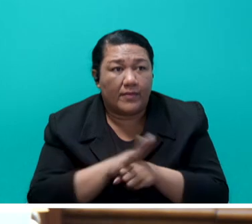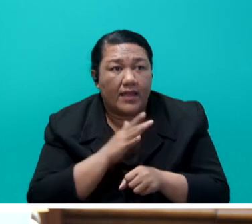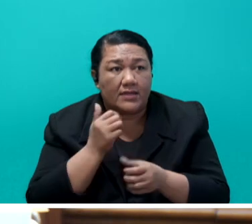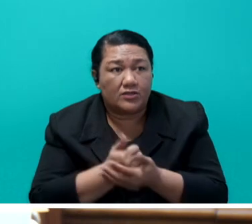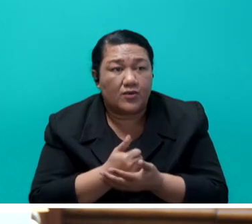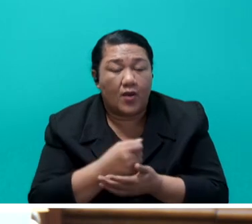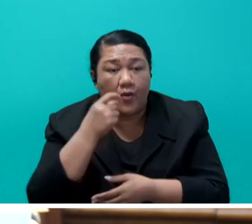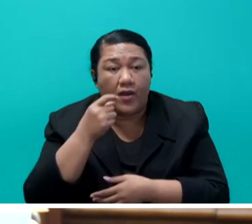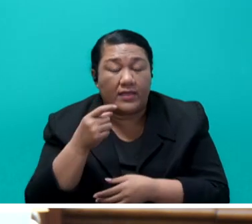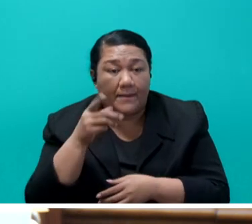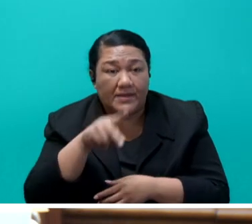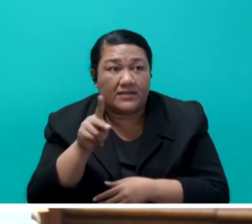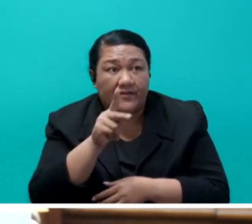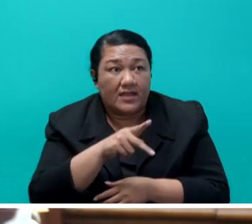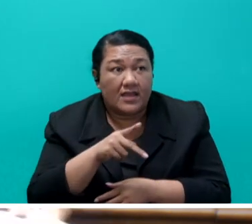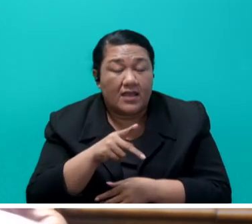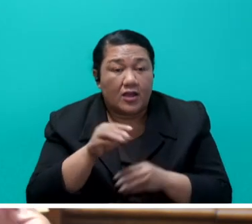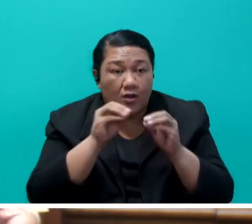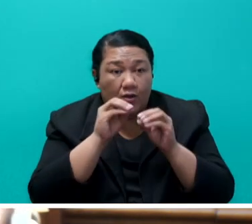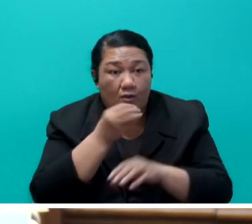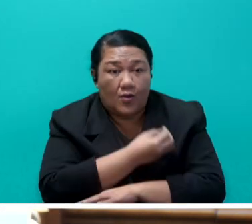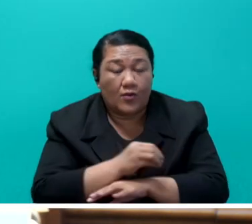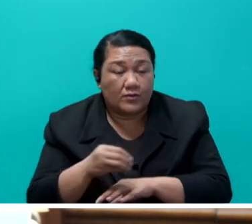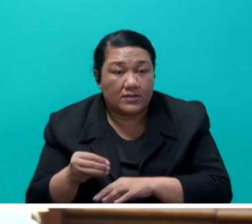1/5 of the Earth's surface.